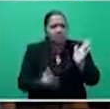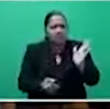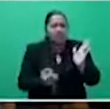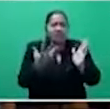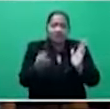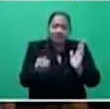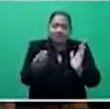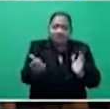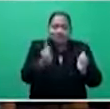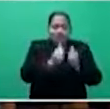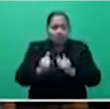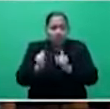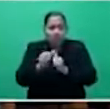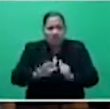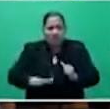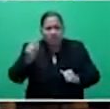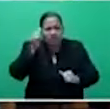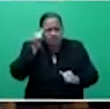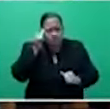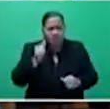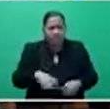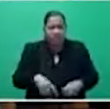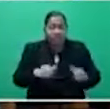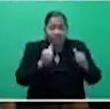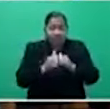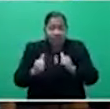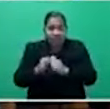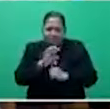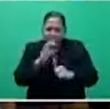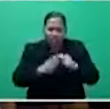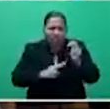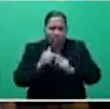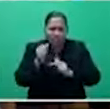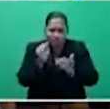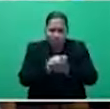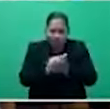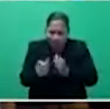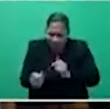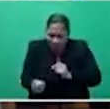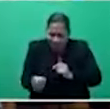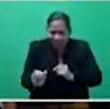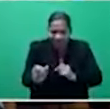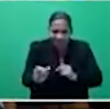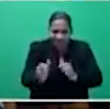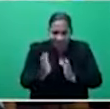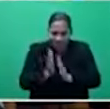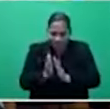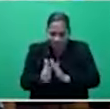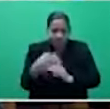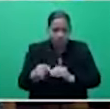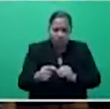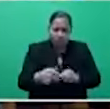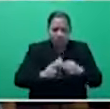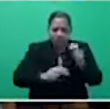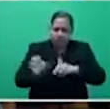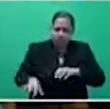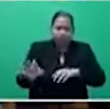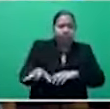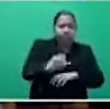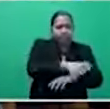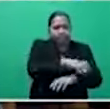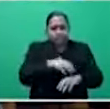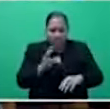As we all know, squatters don't build their homes in alignment with a road. In fact, there's no roads most of those places. So some people build houses right next to